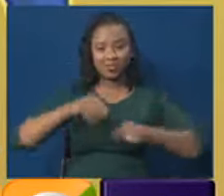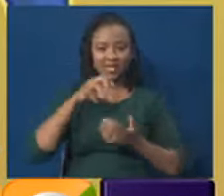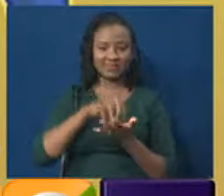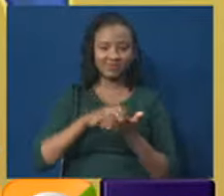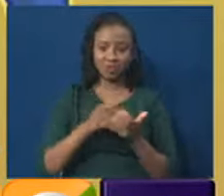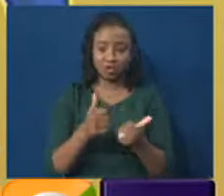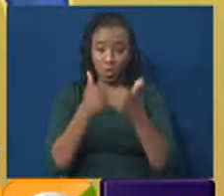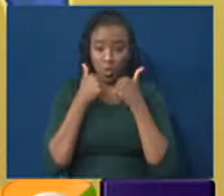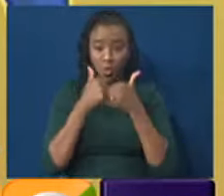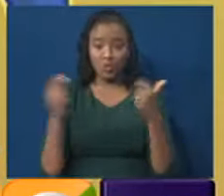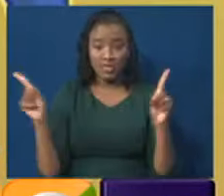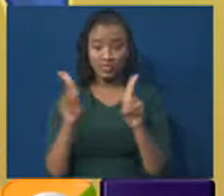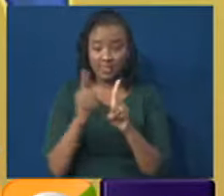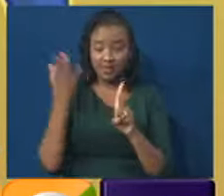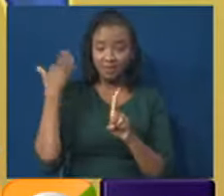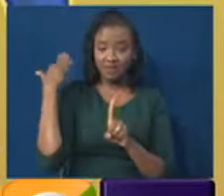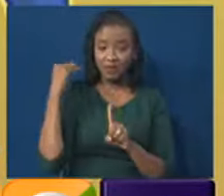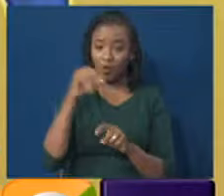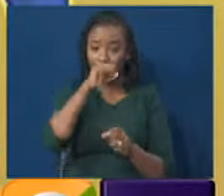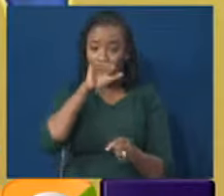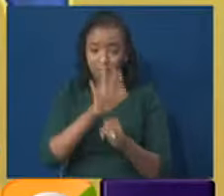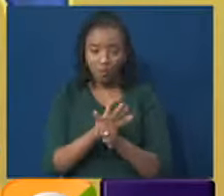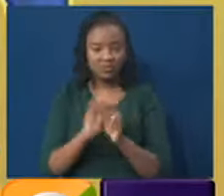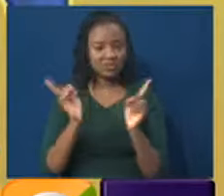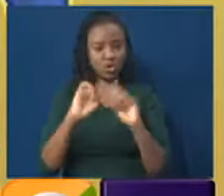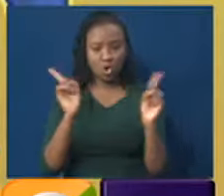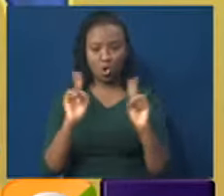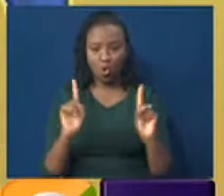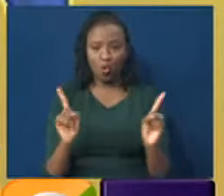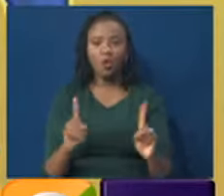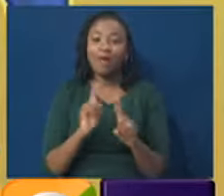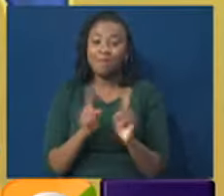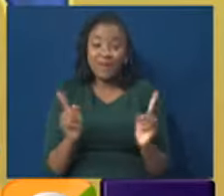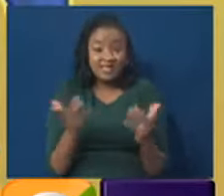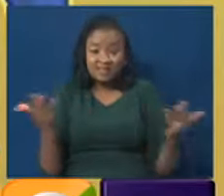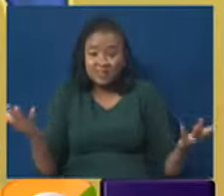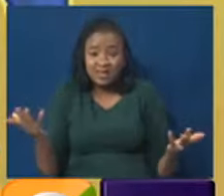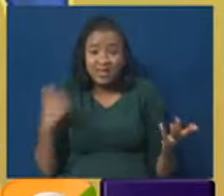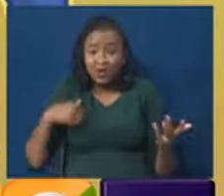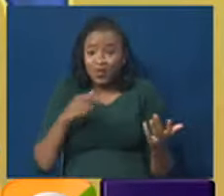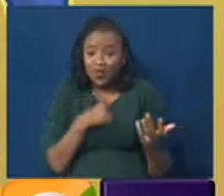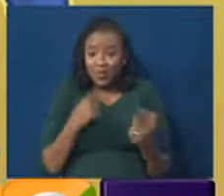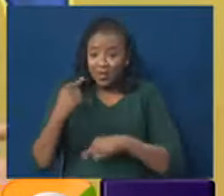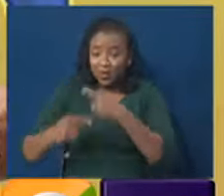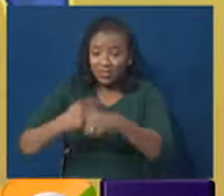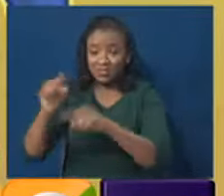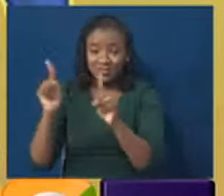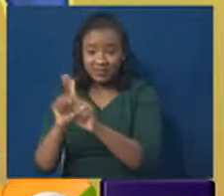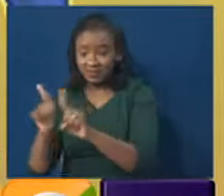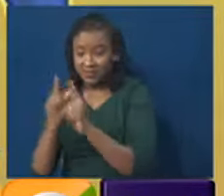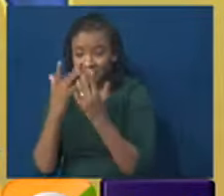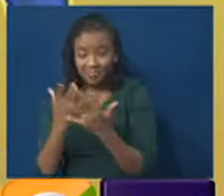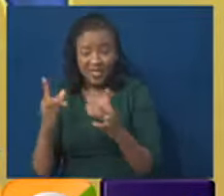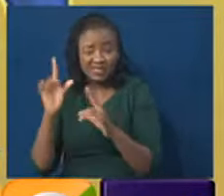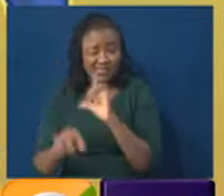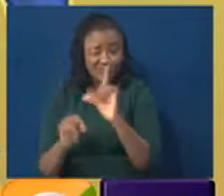would have wanted it to be. But because we didn't mess up with the fundamentals, as we bend the curve, and as the global